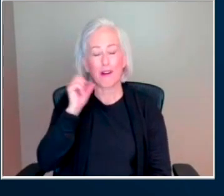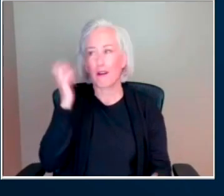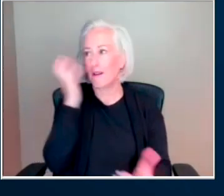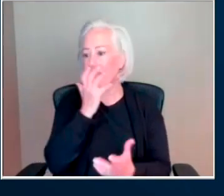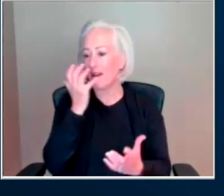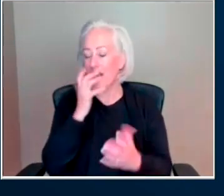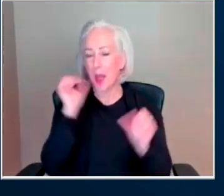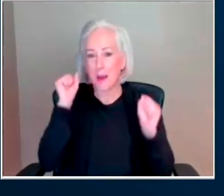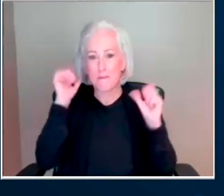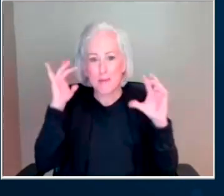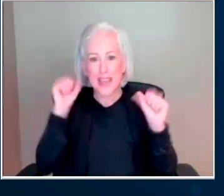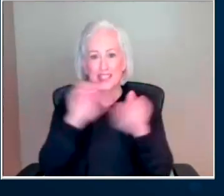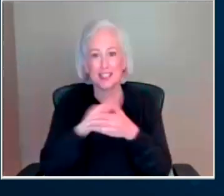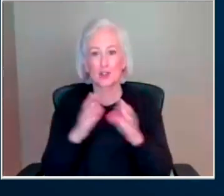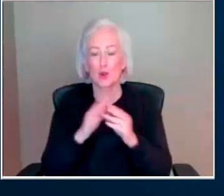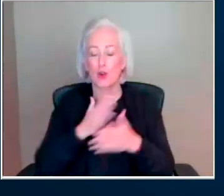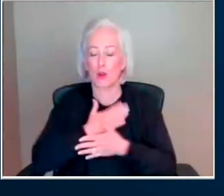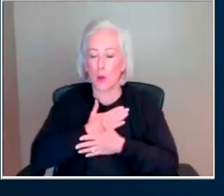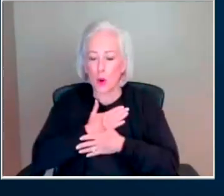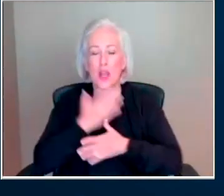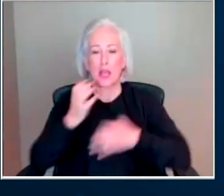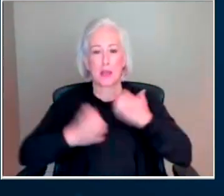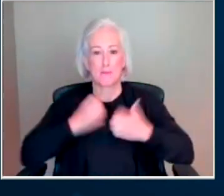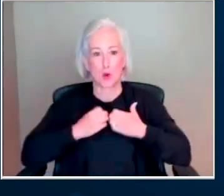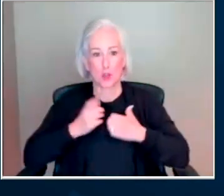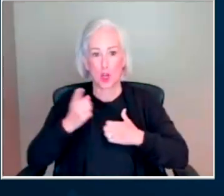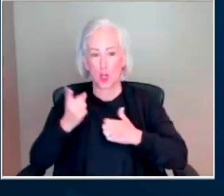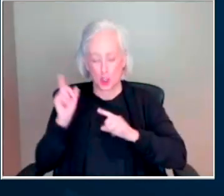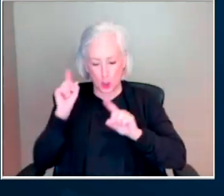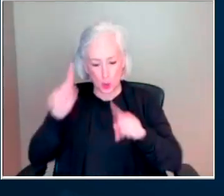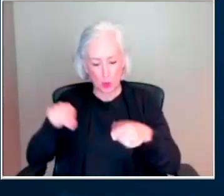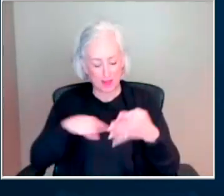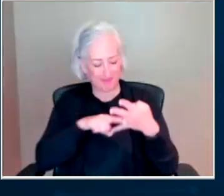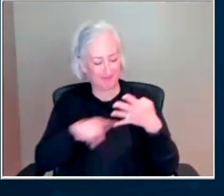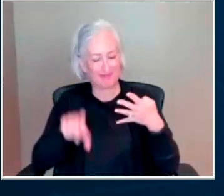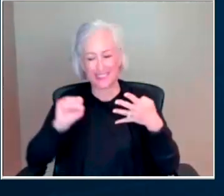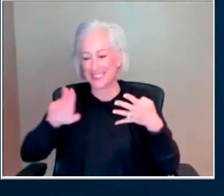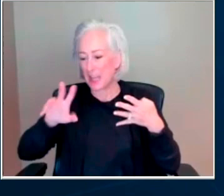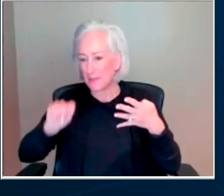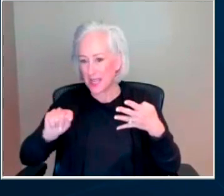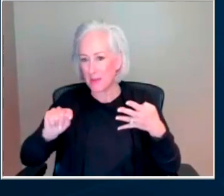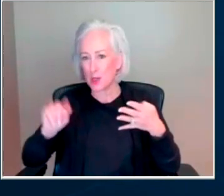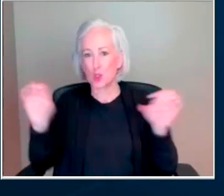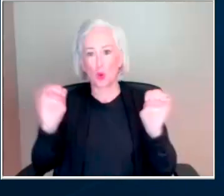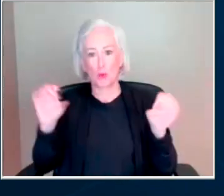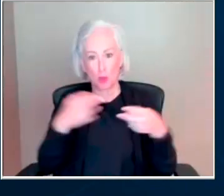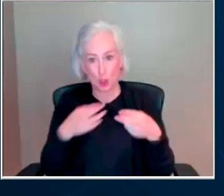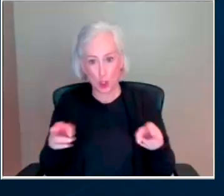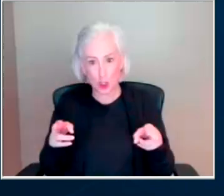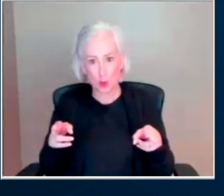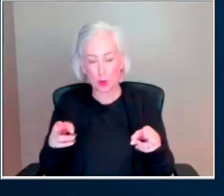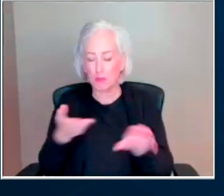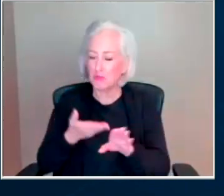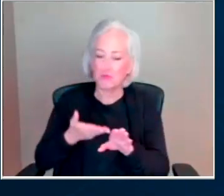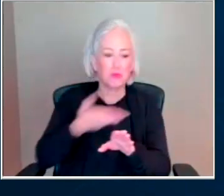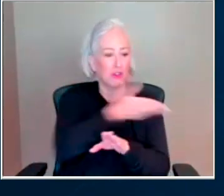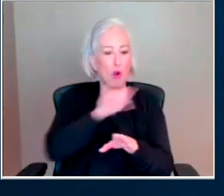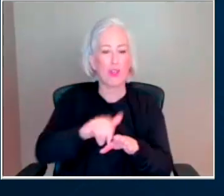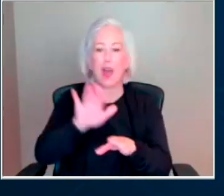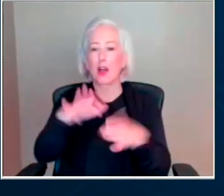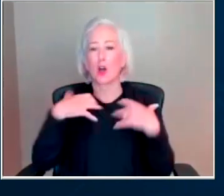You ended up going to the ER in late September before this transplant. But before that, how was your health overall?